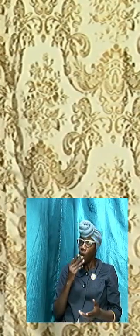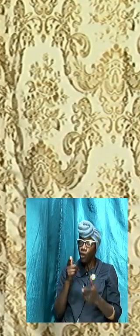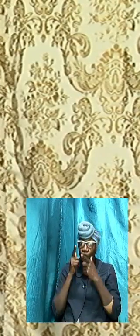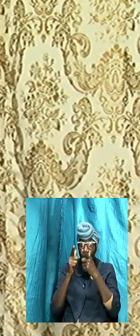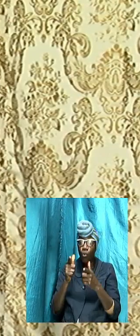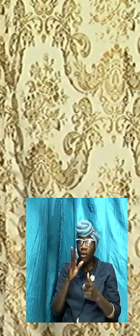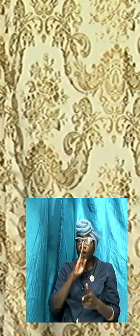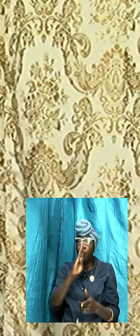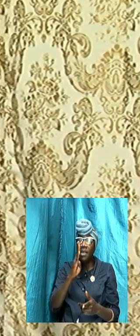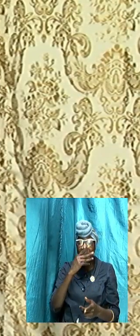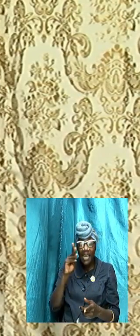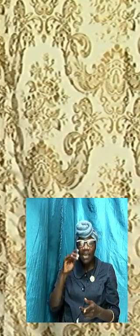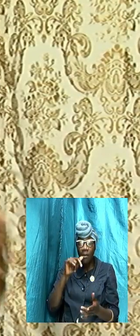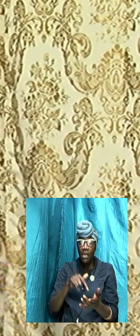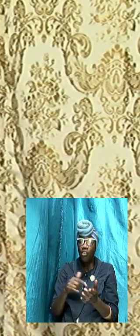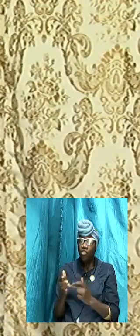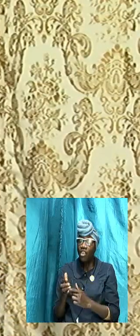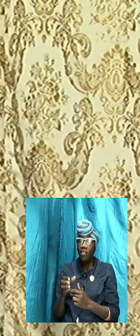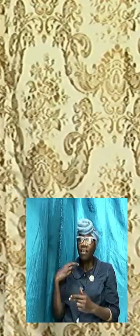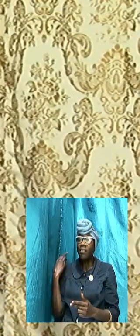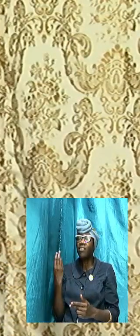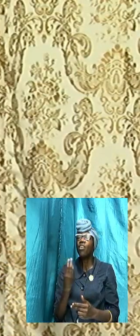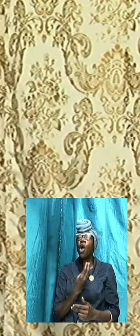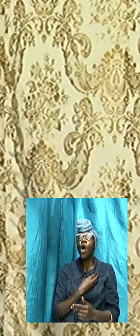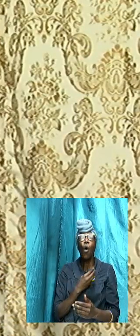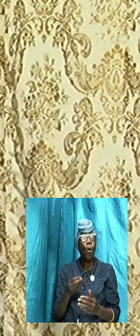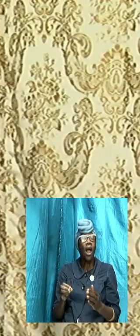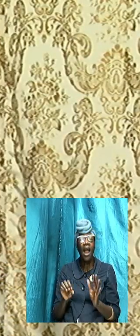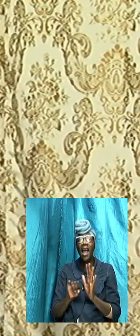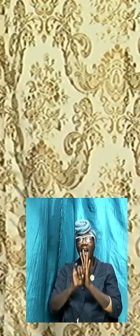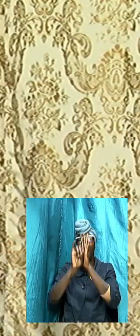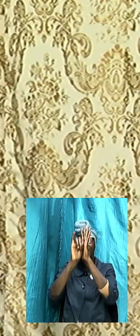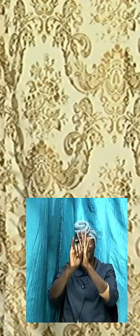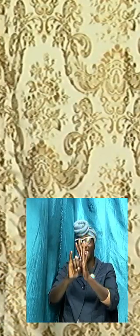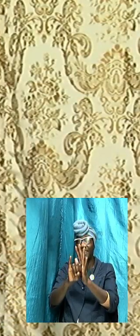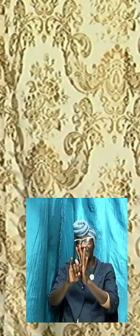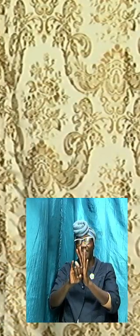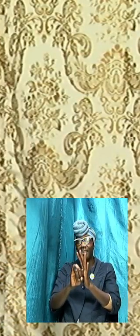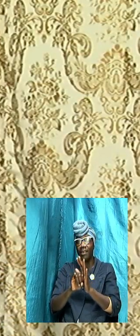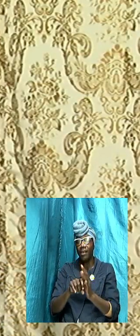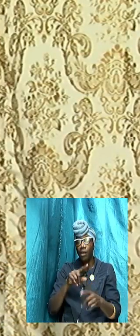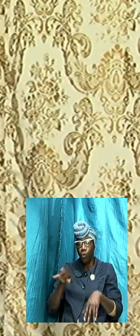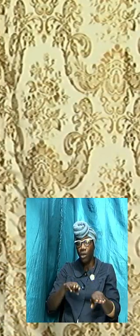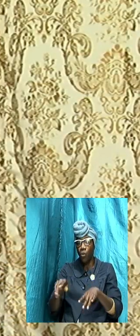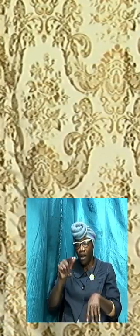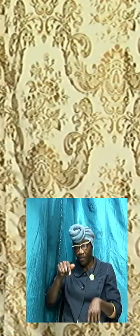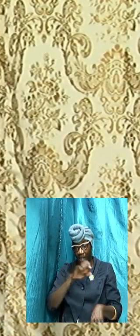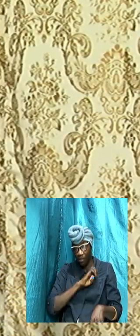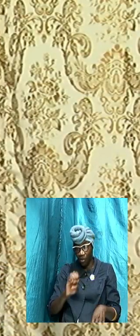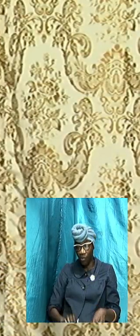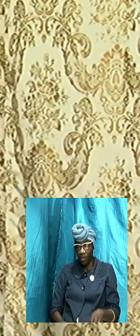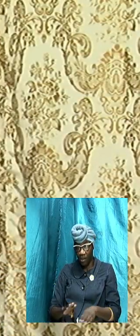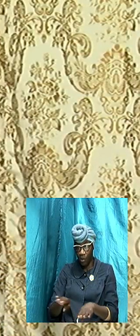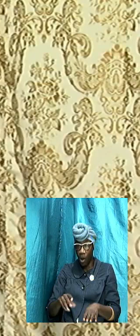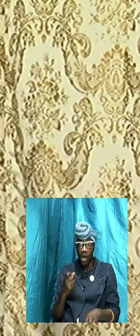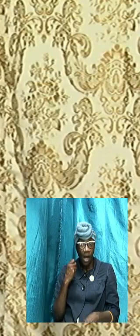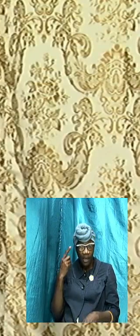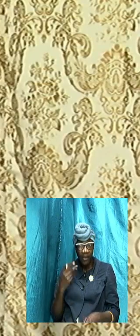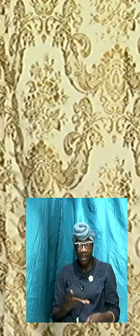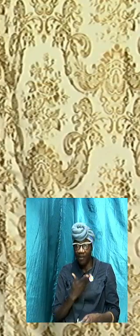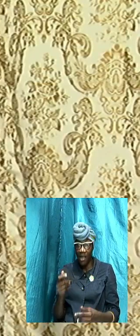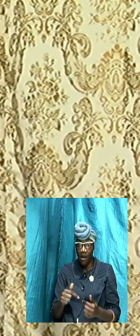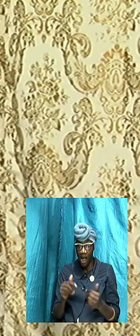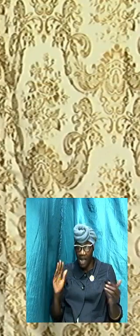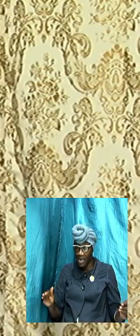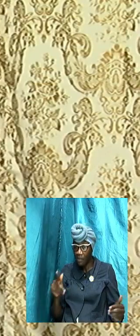is our ultimate identity. It's not this world. You must look. You must make sure that when you walk this Christian walk, understand that, look here, there are some enemies that